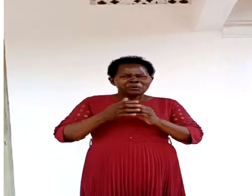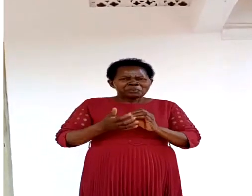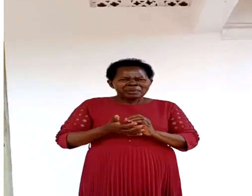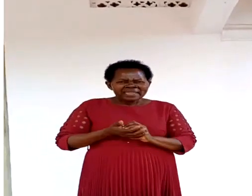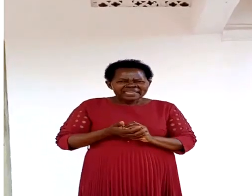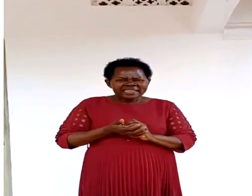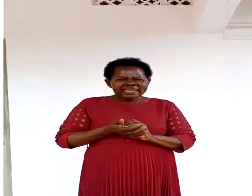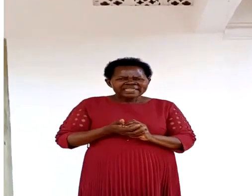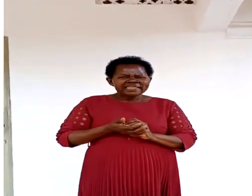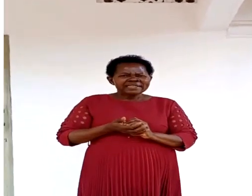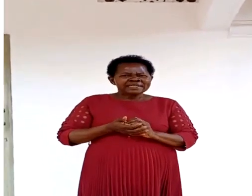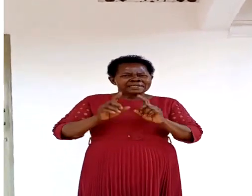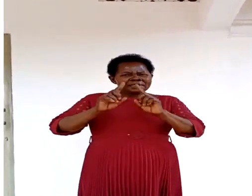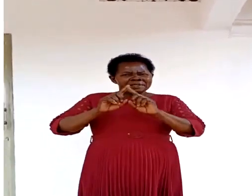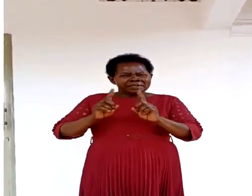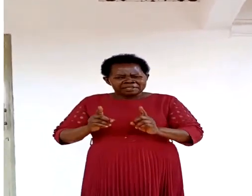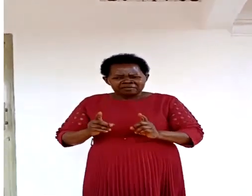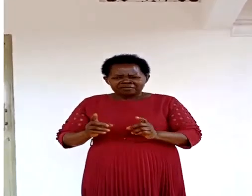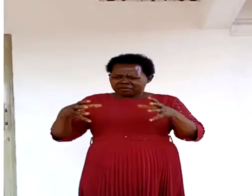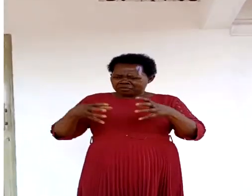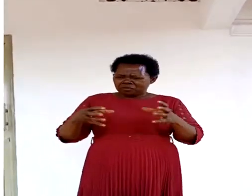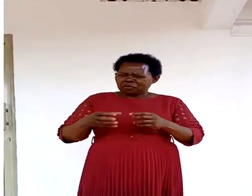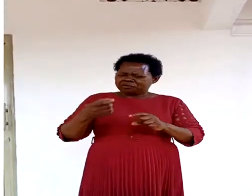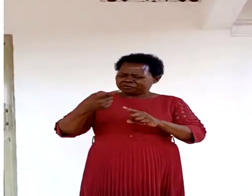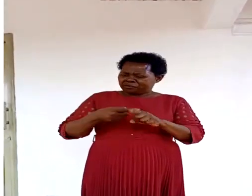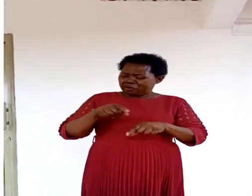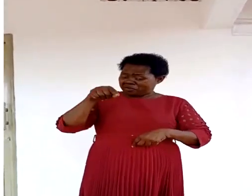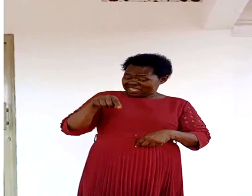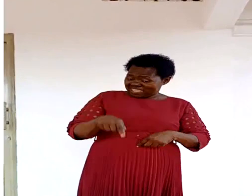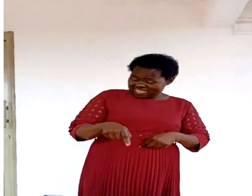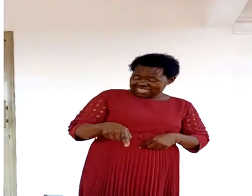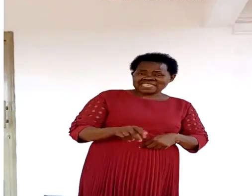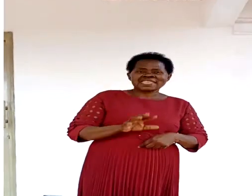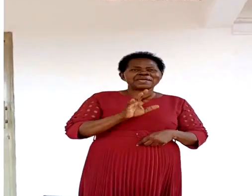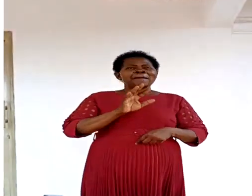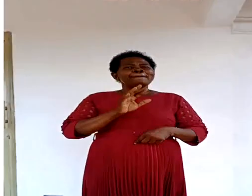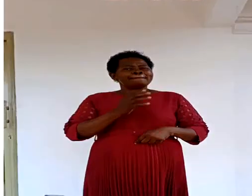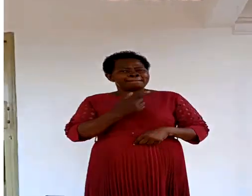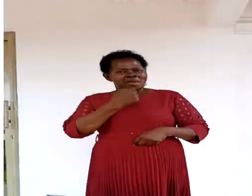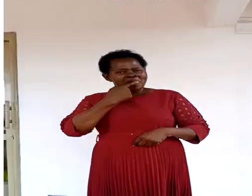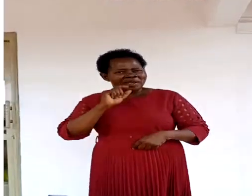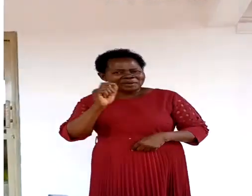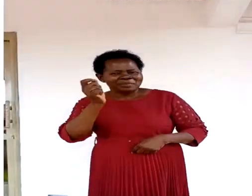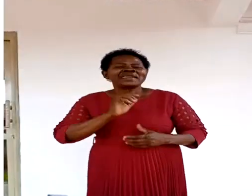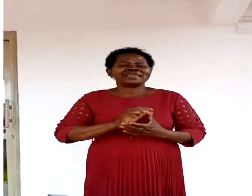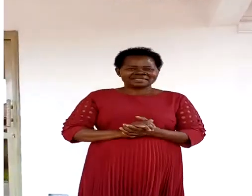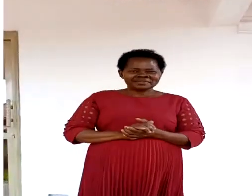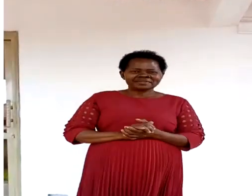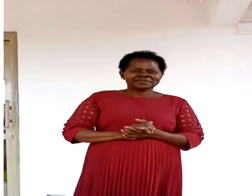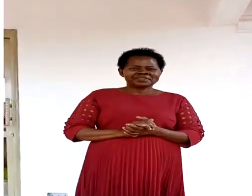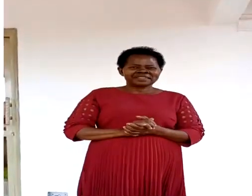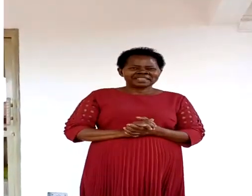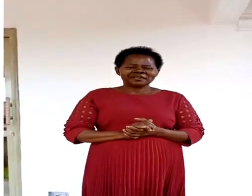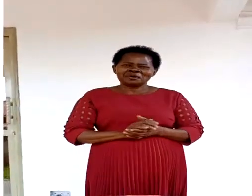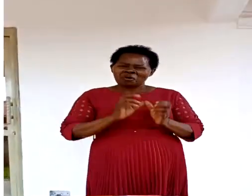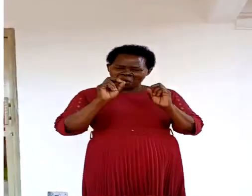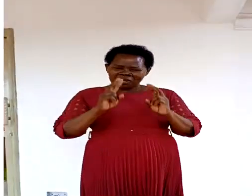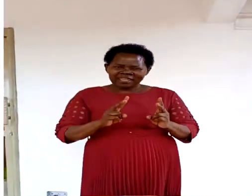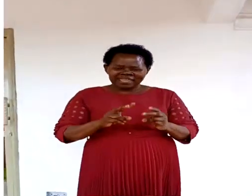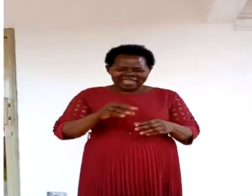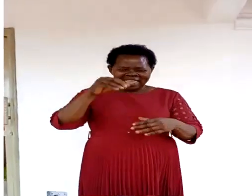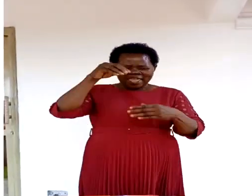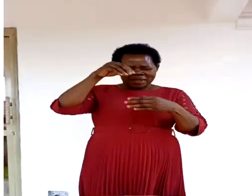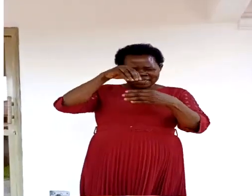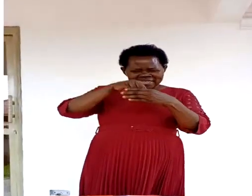Now I want to make different groups from these red pens.